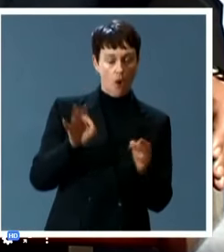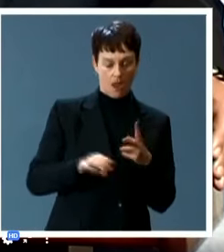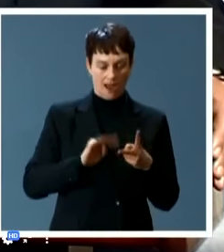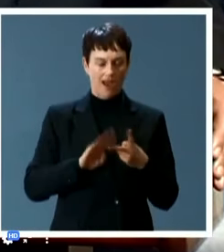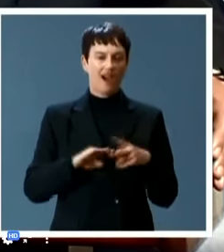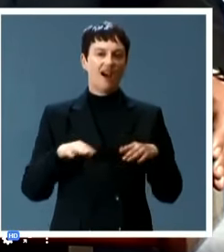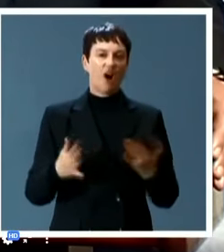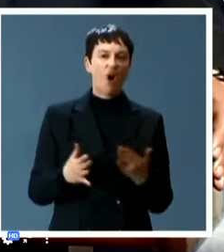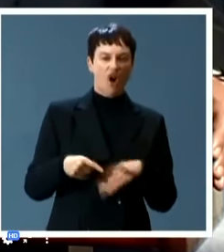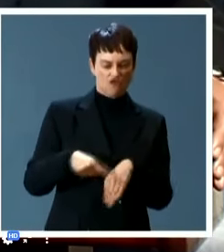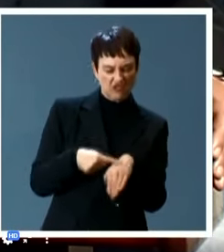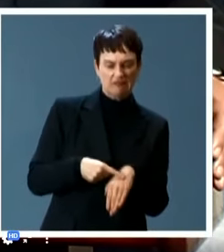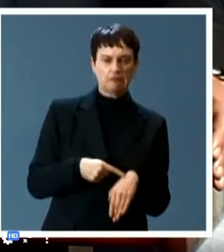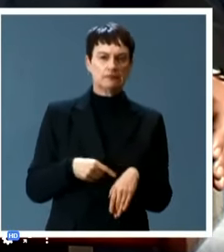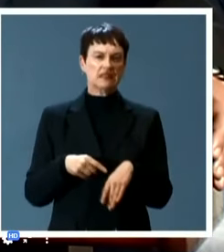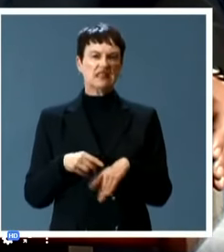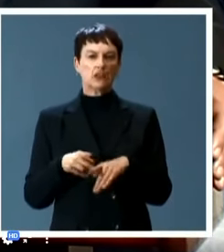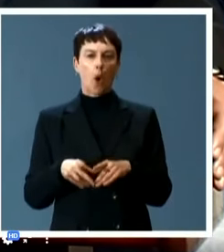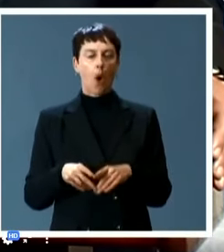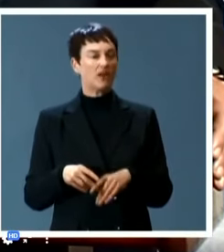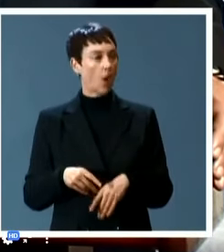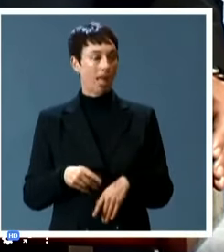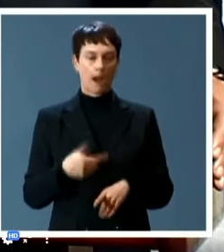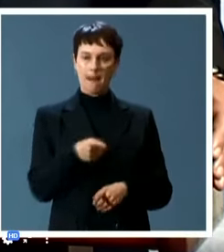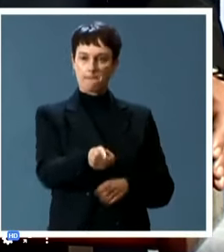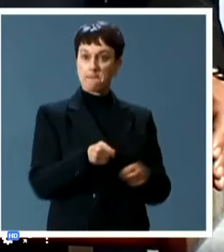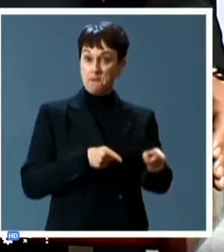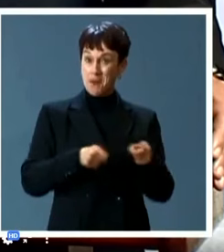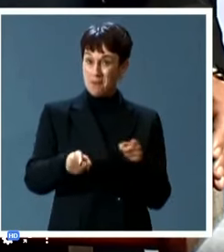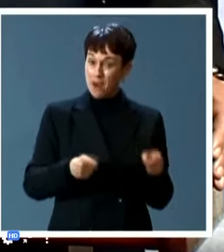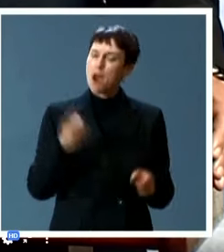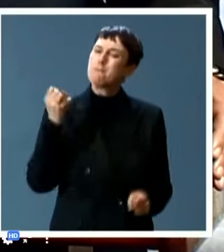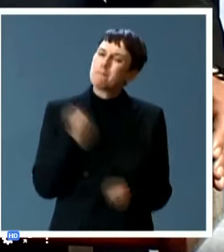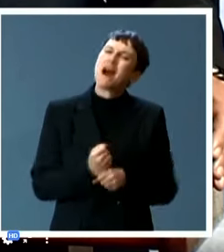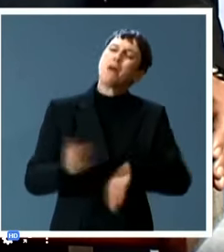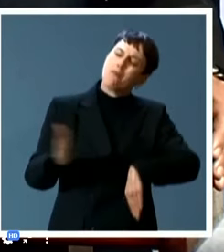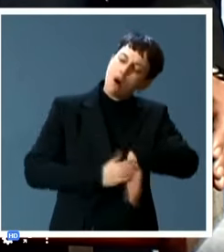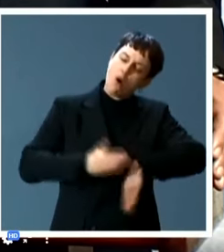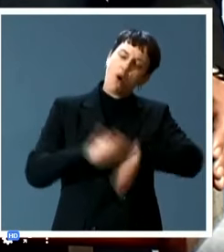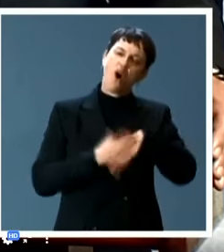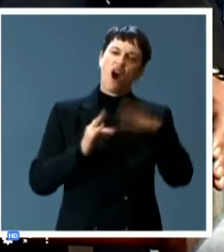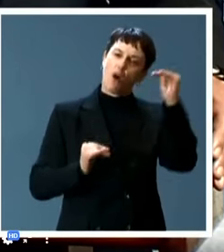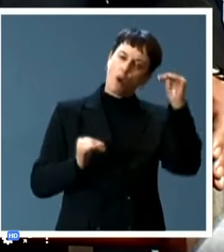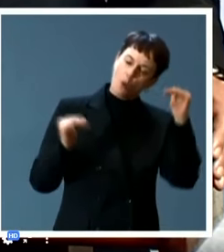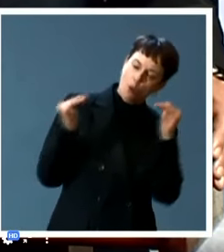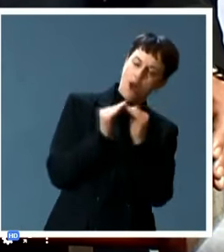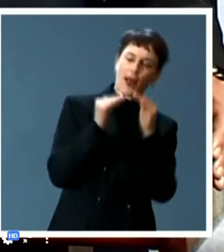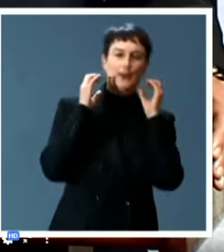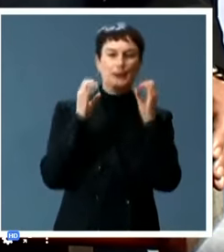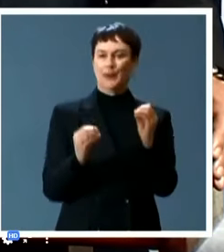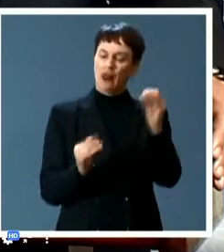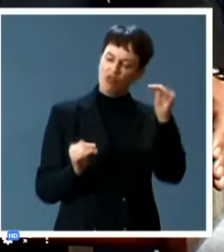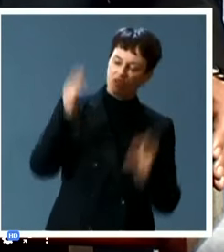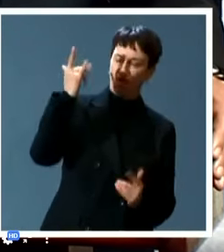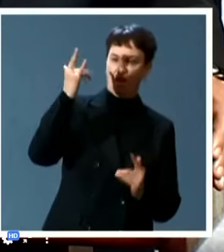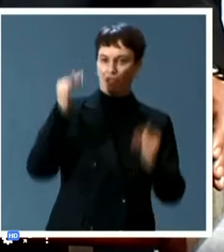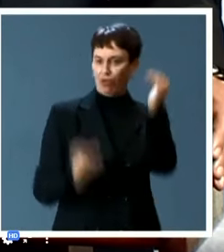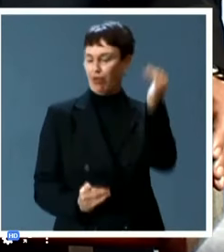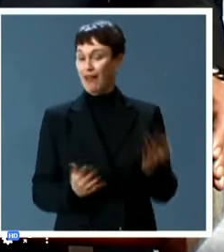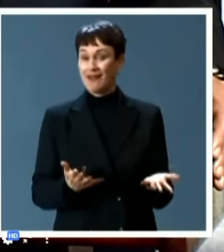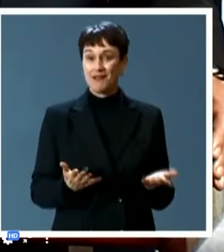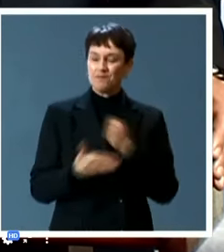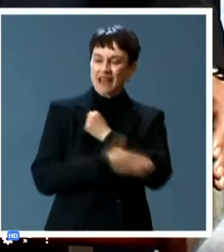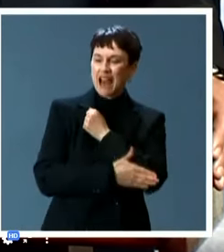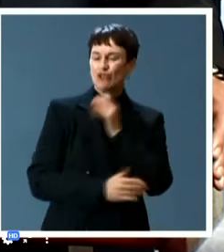extremism, racism, and scapegoating will only create new inequalities and divisions within and between communities, between countries,